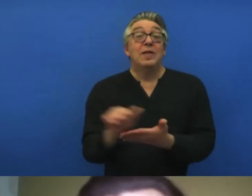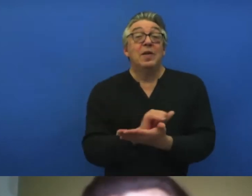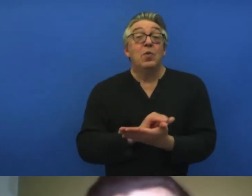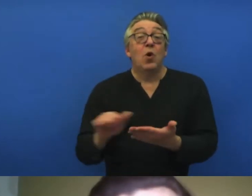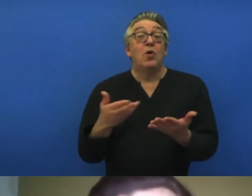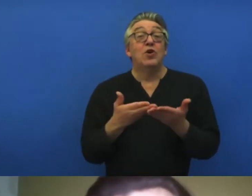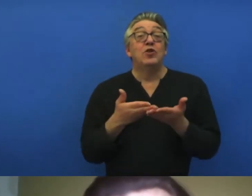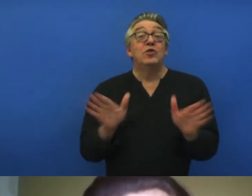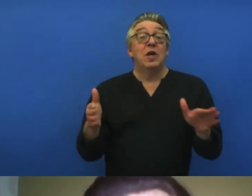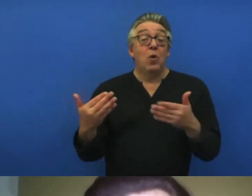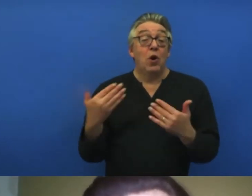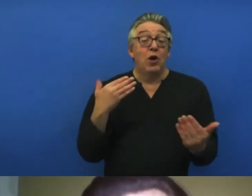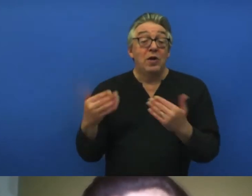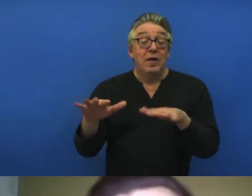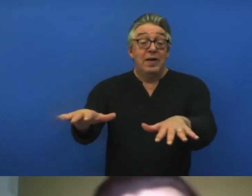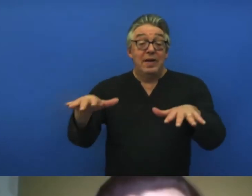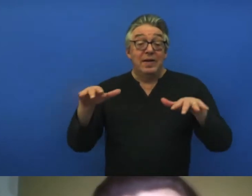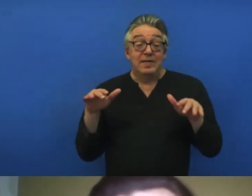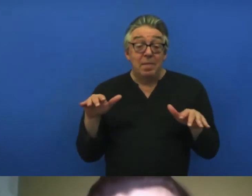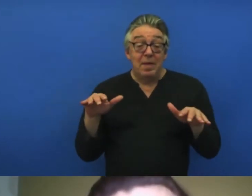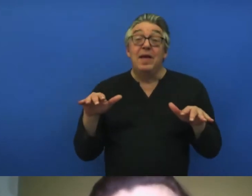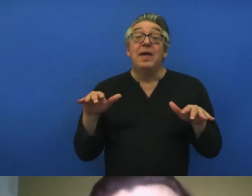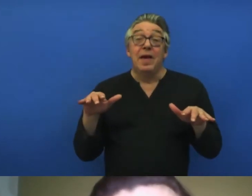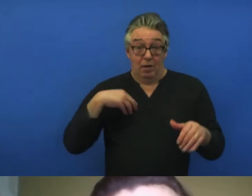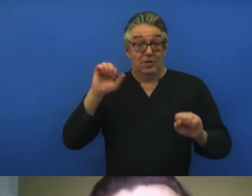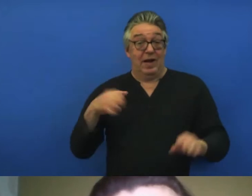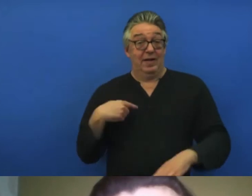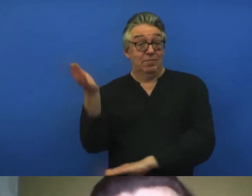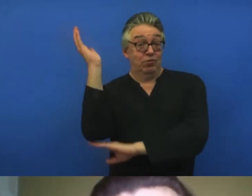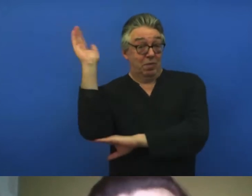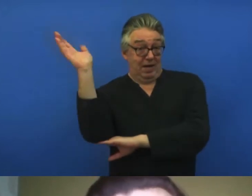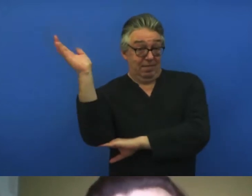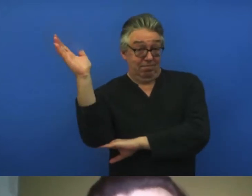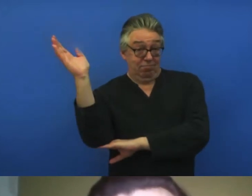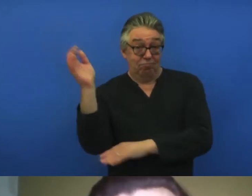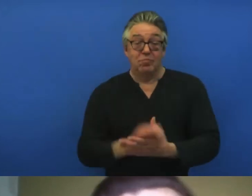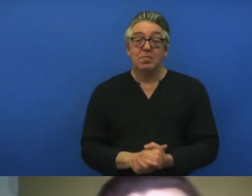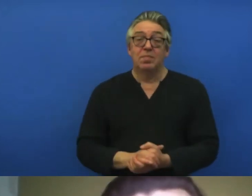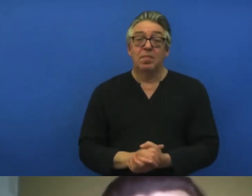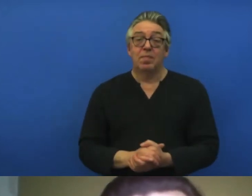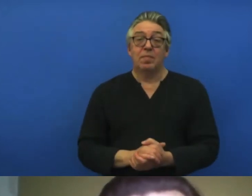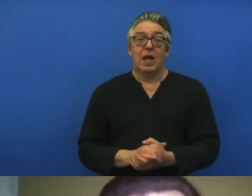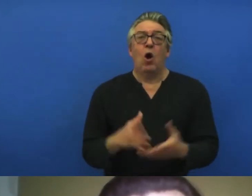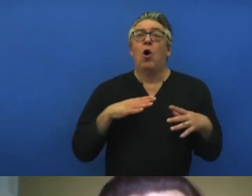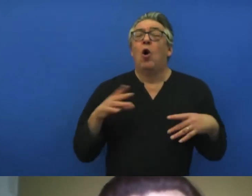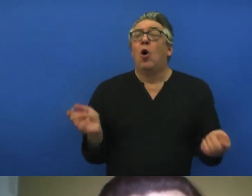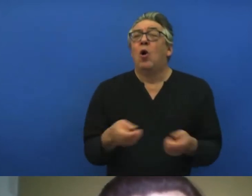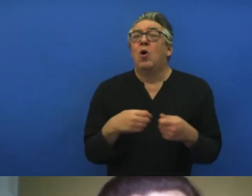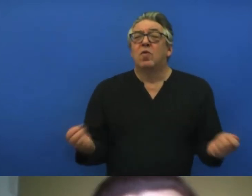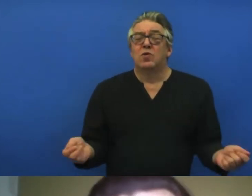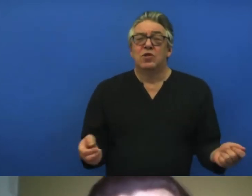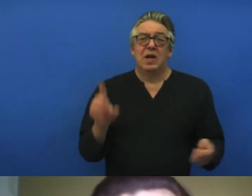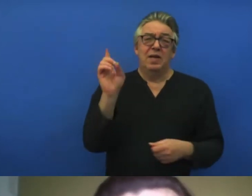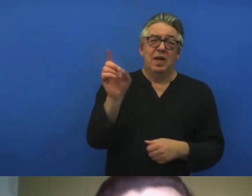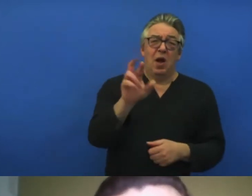And of course, the people with disabilities have to be involved in both disaster risk reduction, preparedness